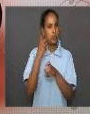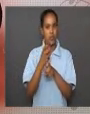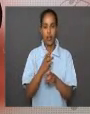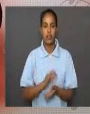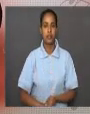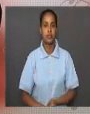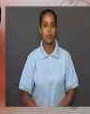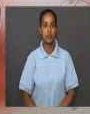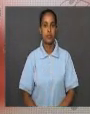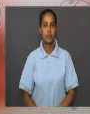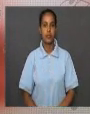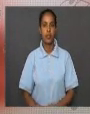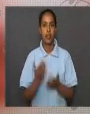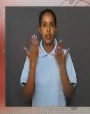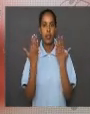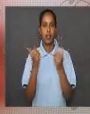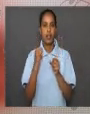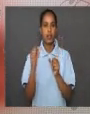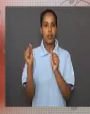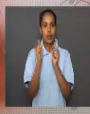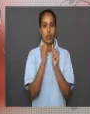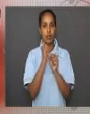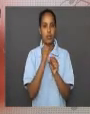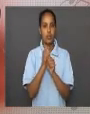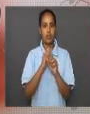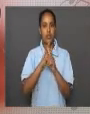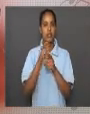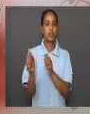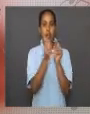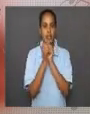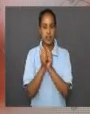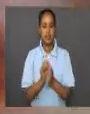difficult. Let us work through the answer together.